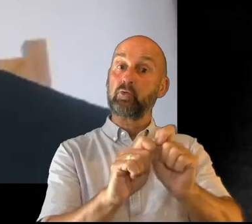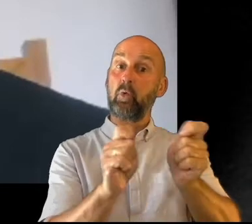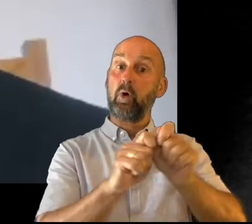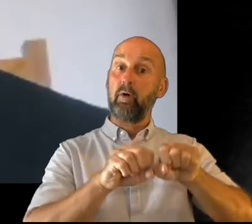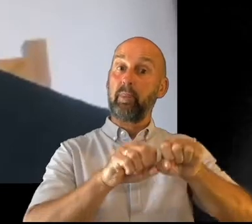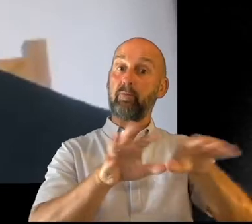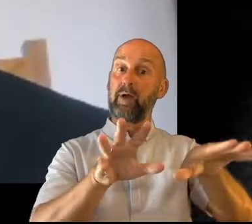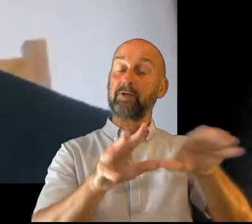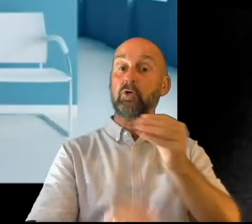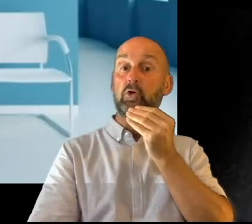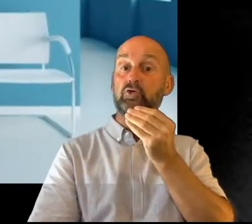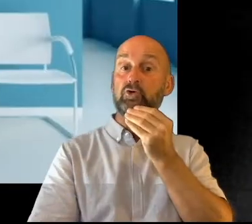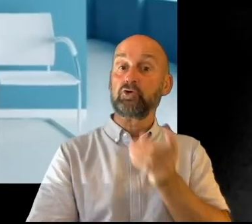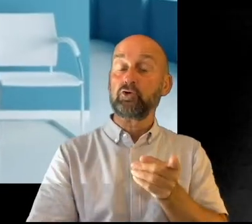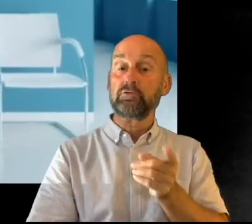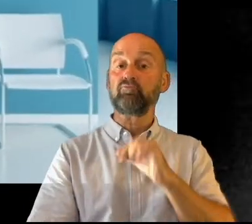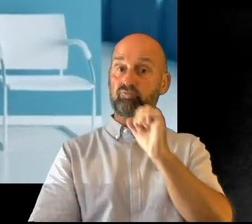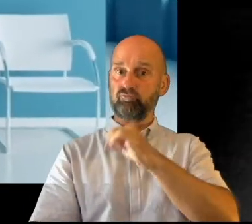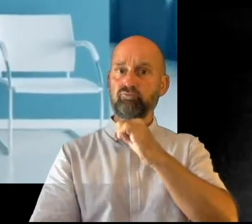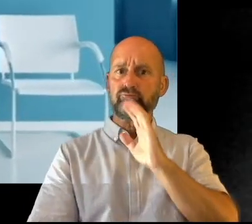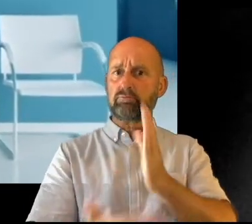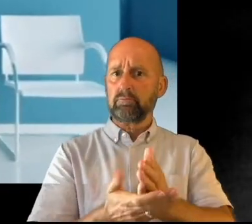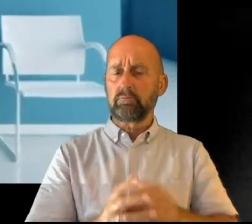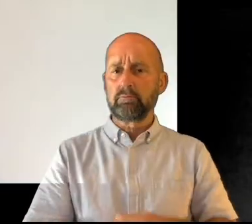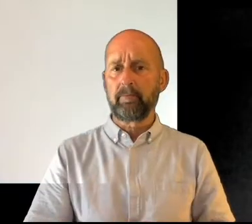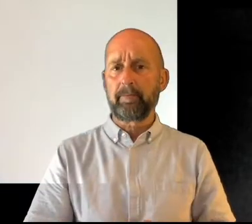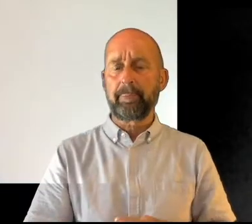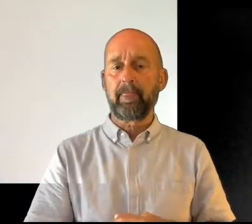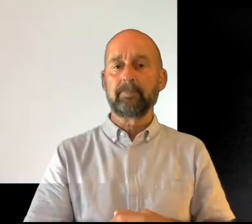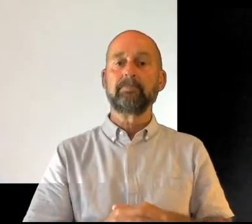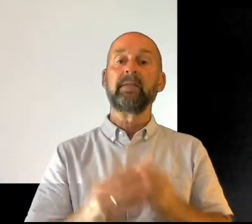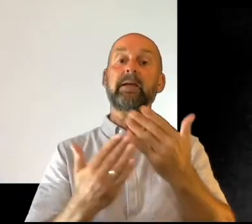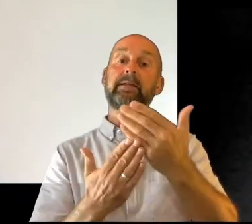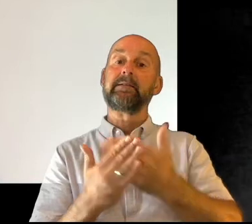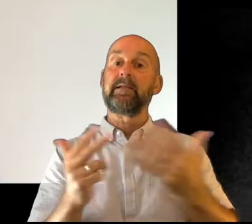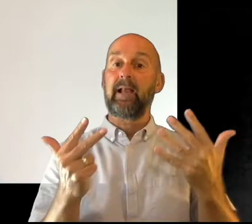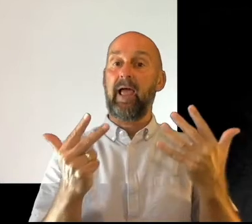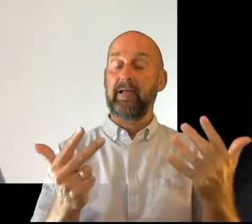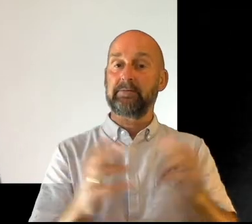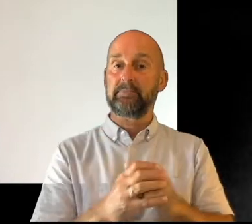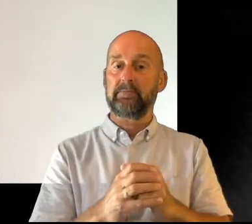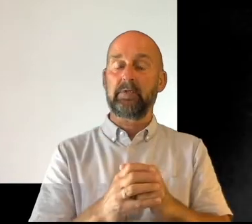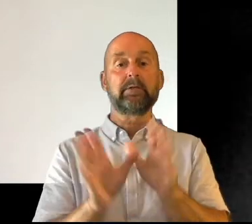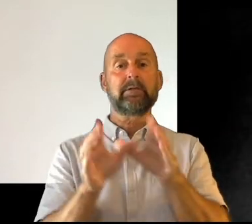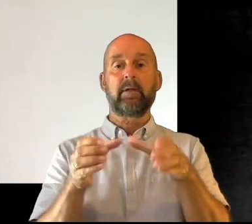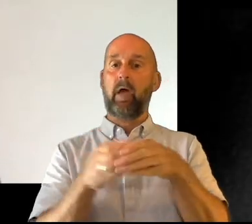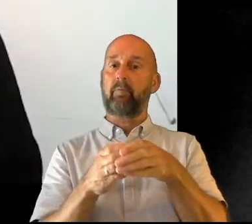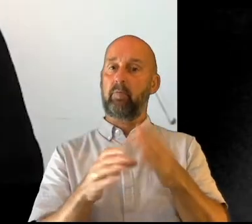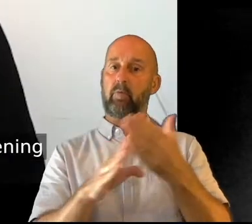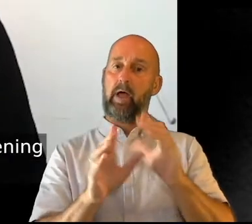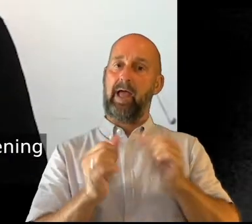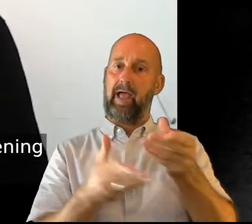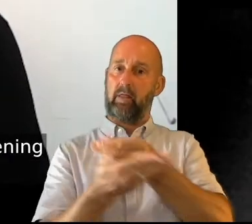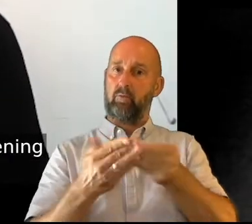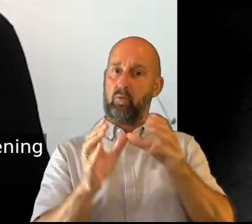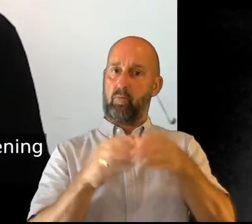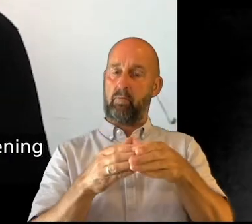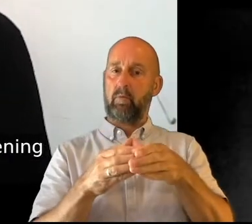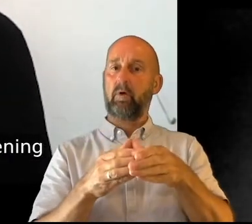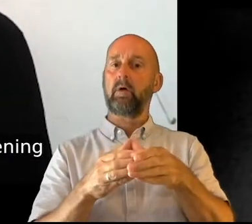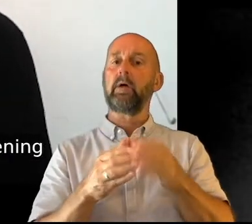miss it for the world. Scene 8. Internal. Department of Health and Economics waiting room. Day. Samrah's watching